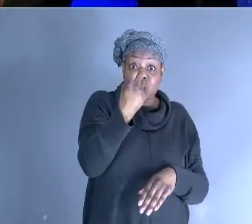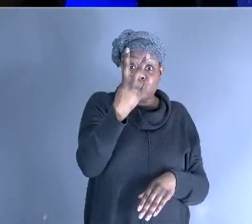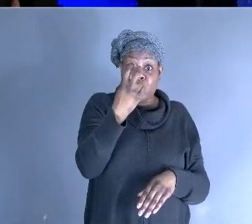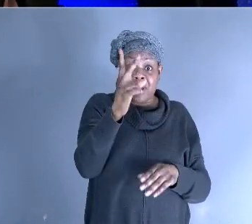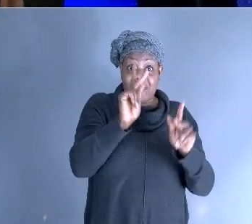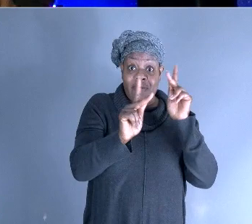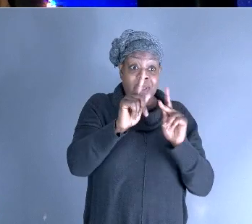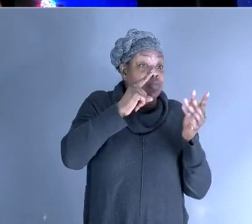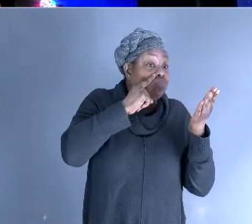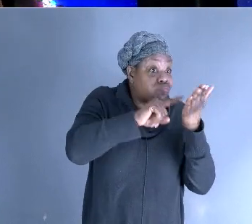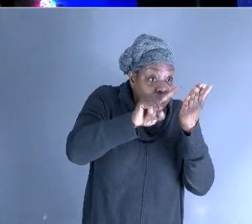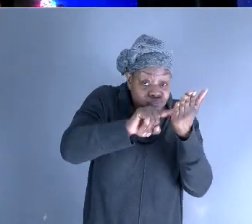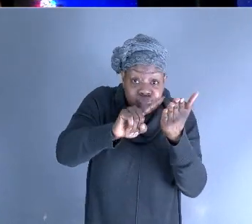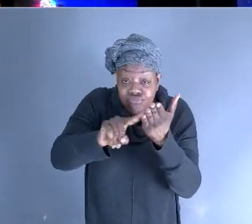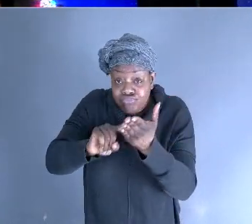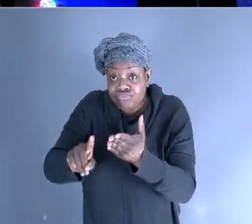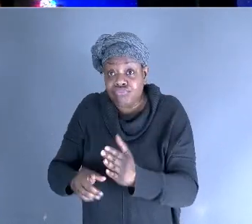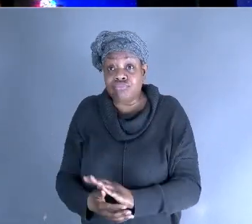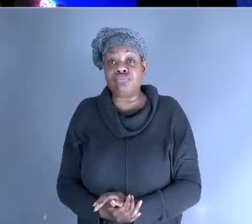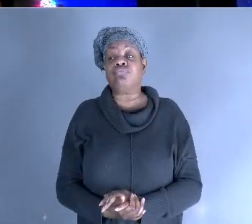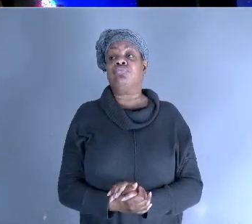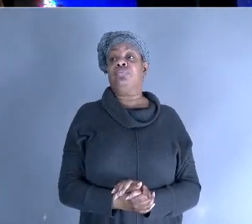to spy out the land of Canaan.